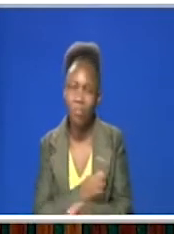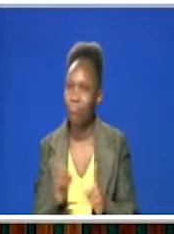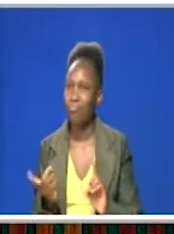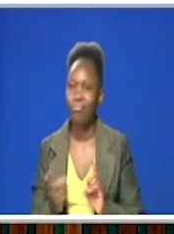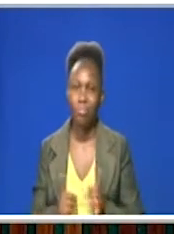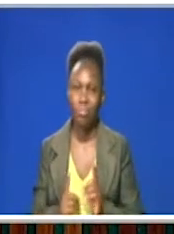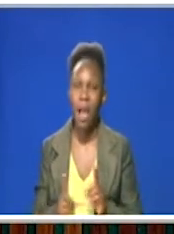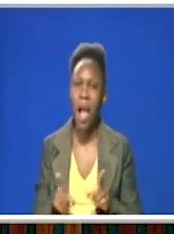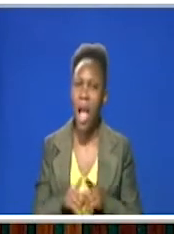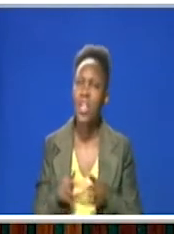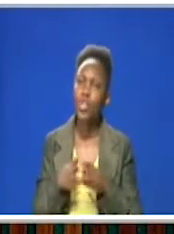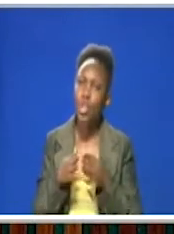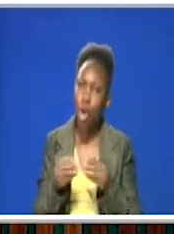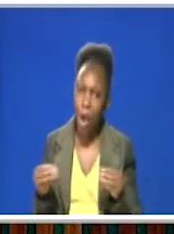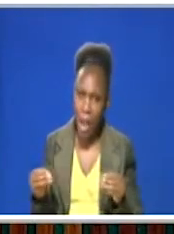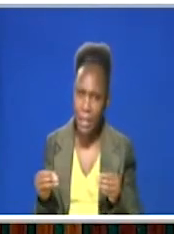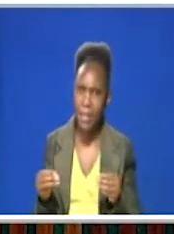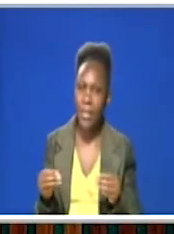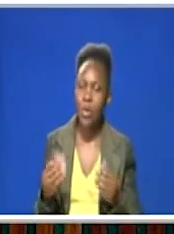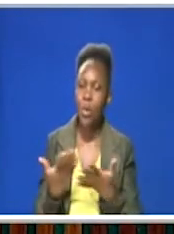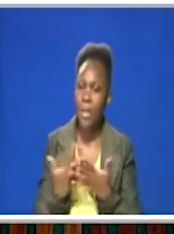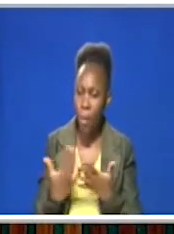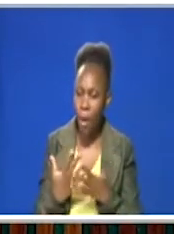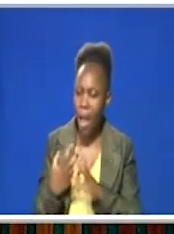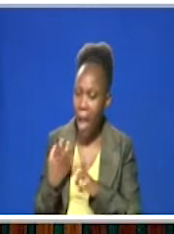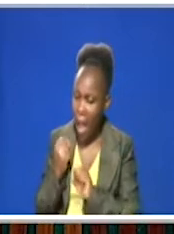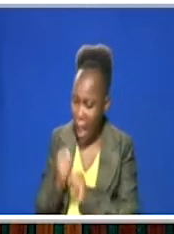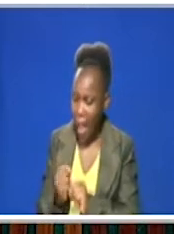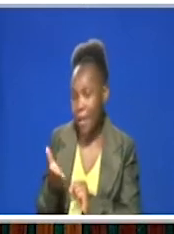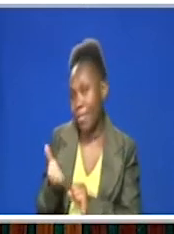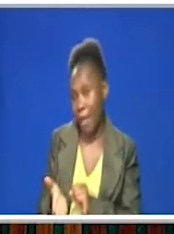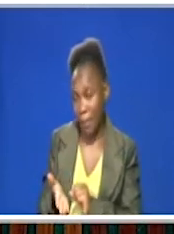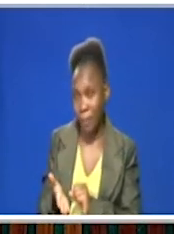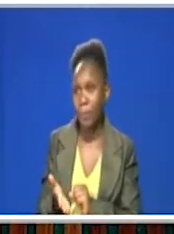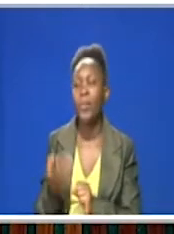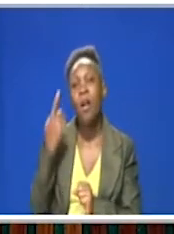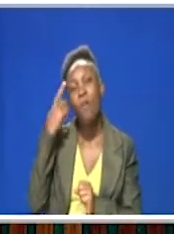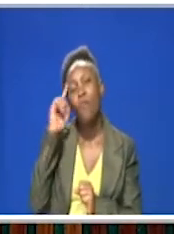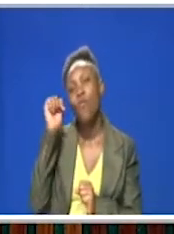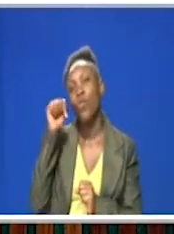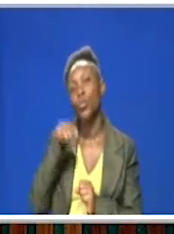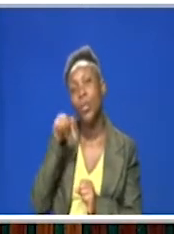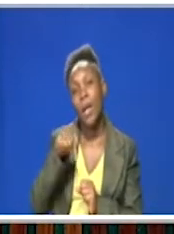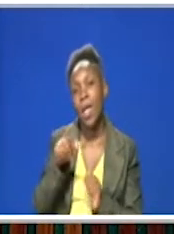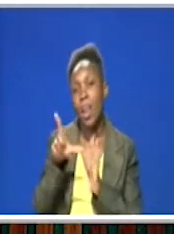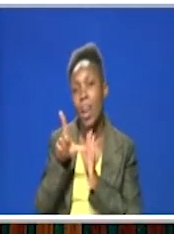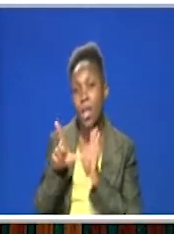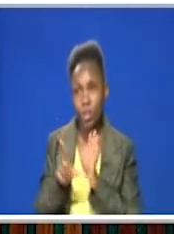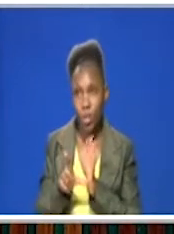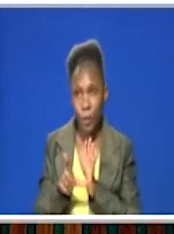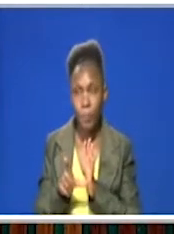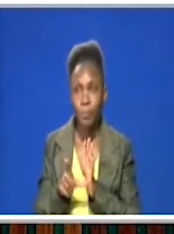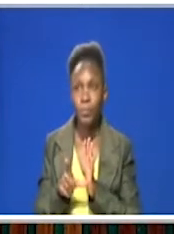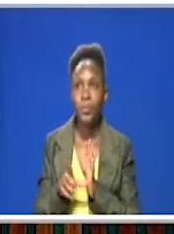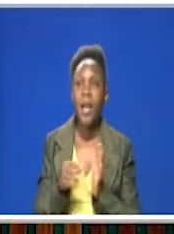concentration gradient is there, division will still take place. So for our today's lesson, there are